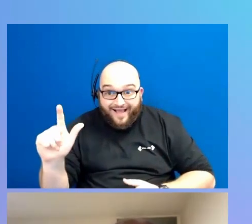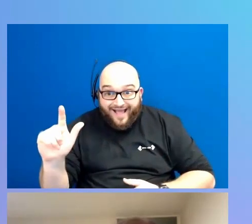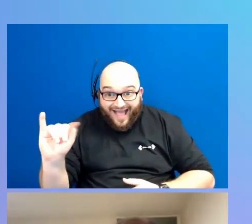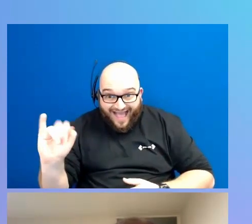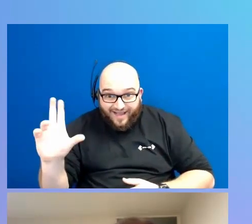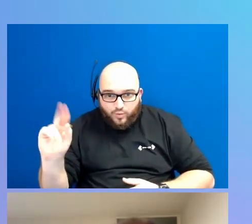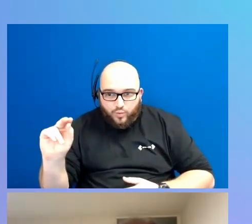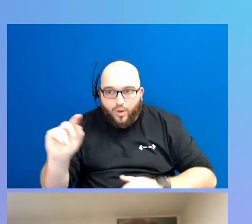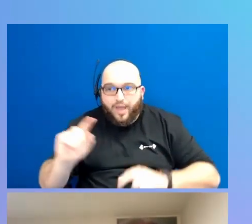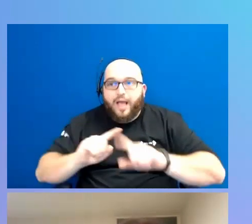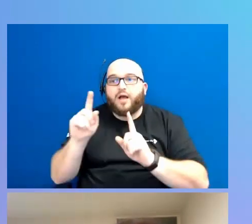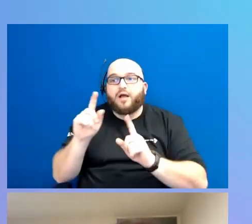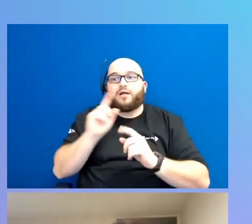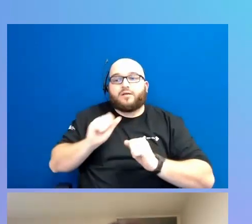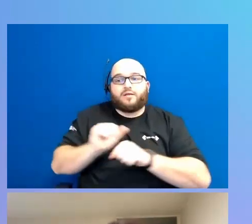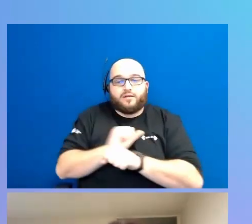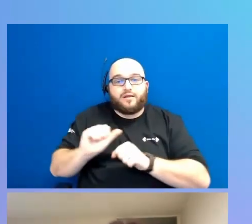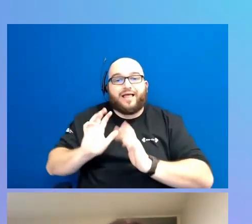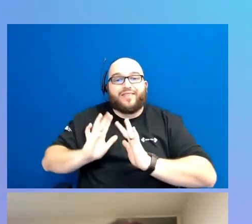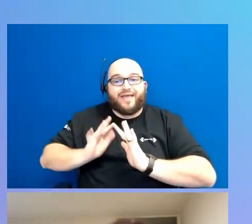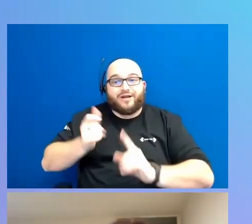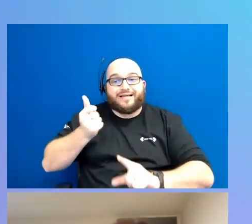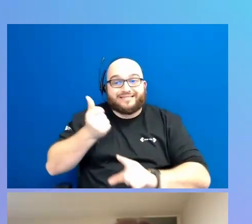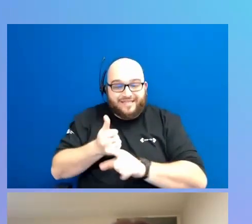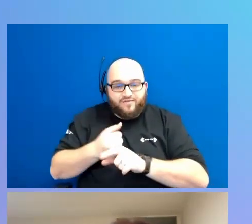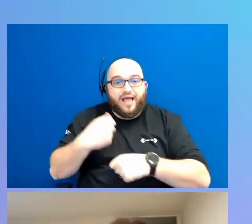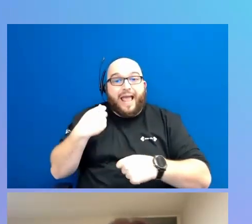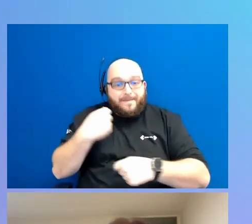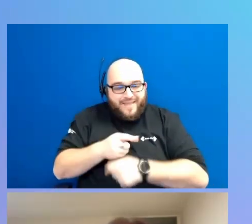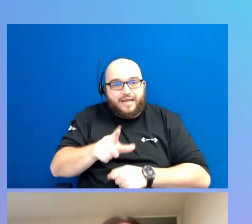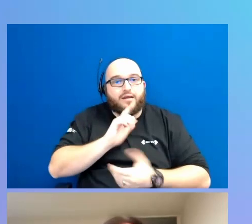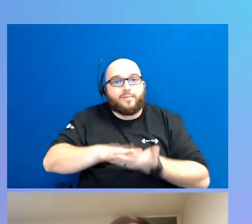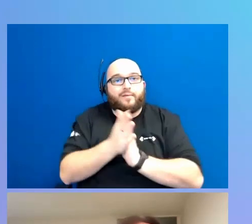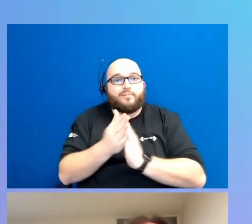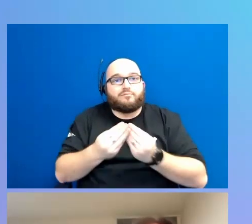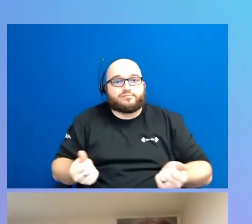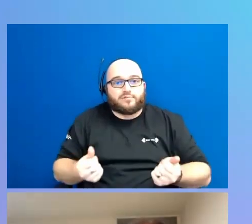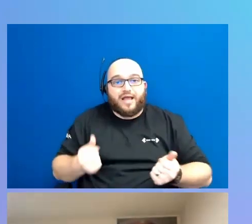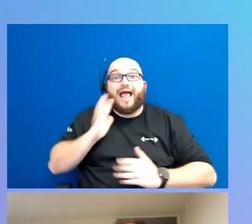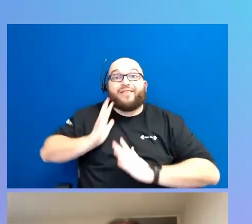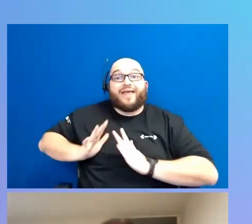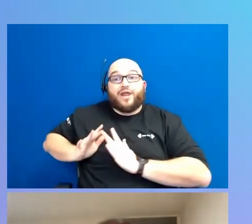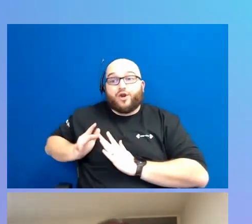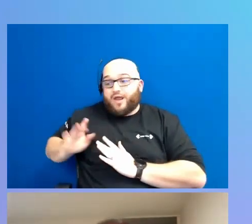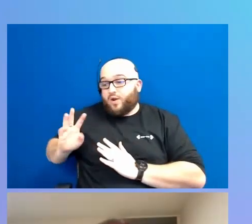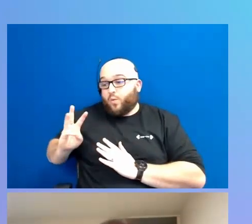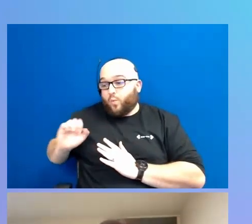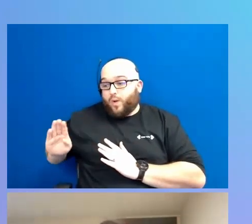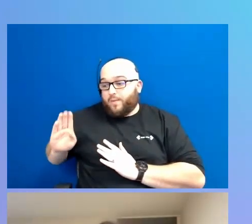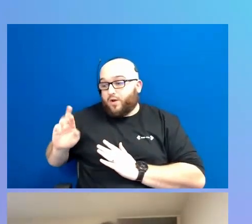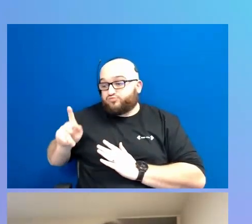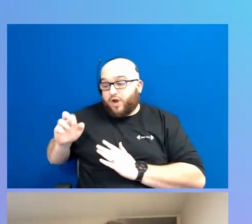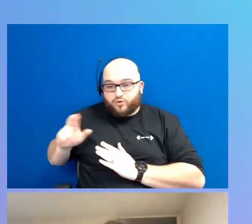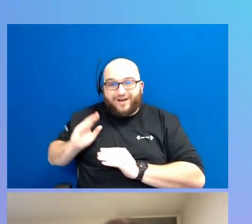the browsers made this an obsolete requirement. Browsers fixed this issue for us. But there's lots of